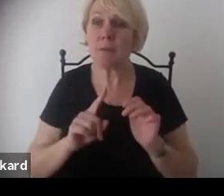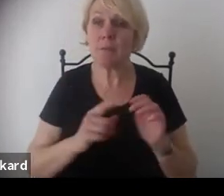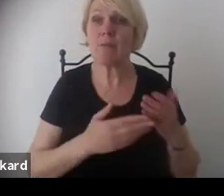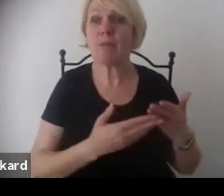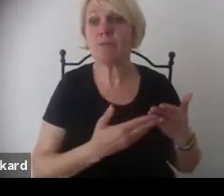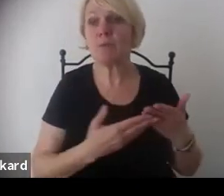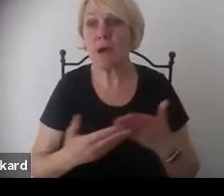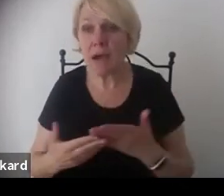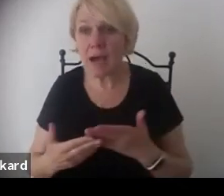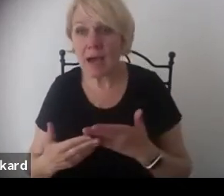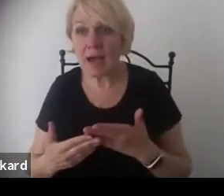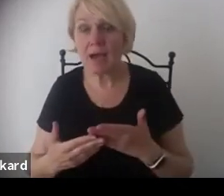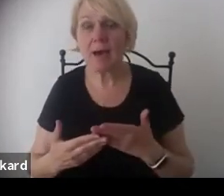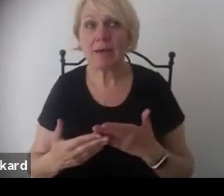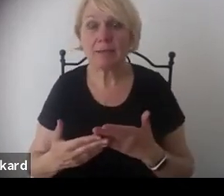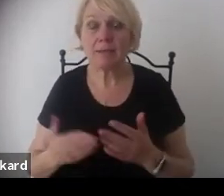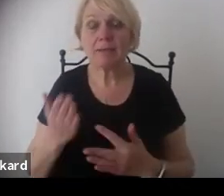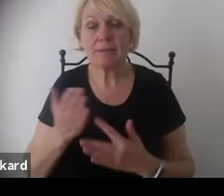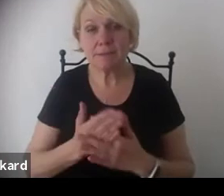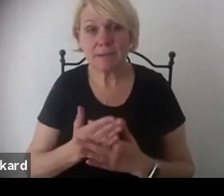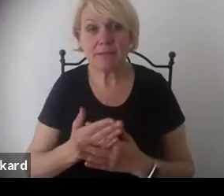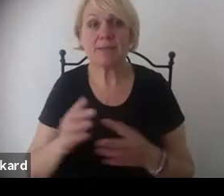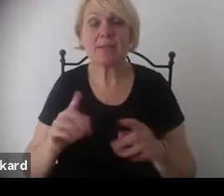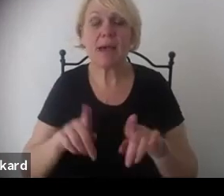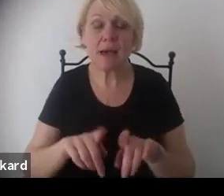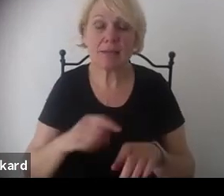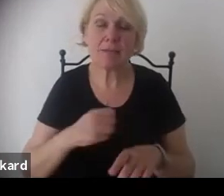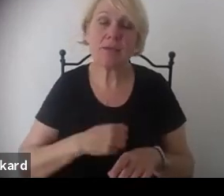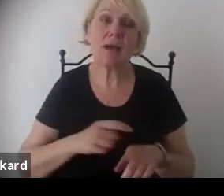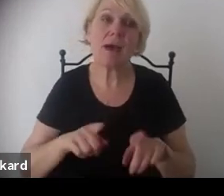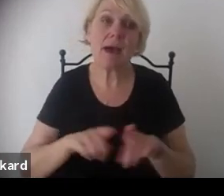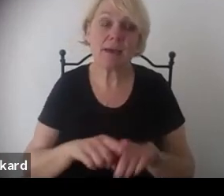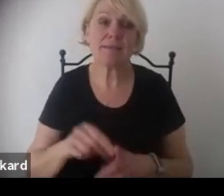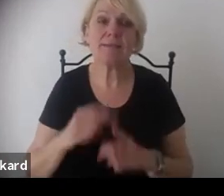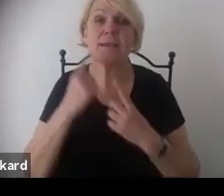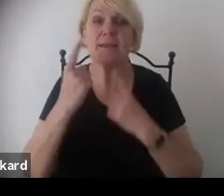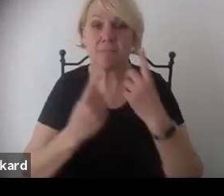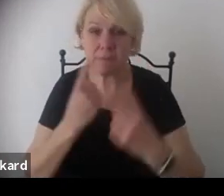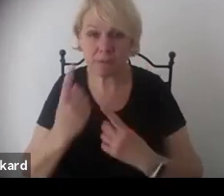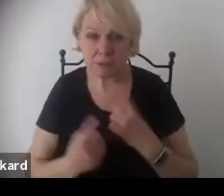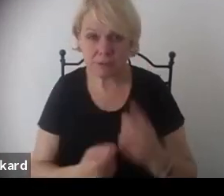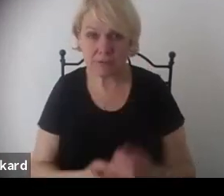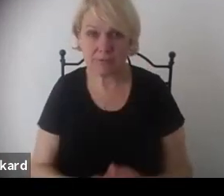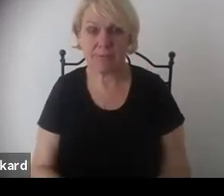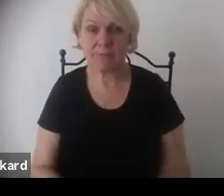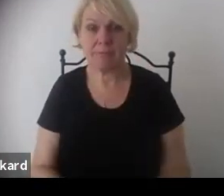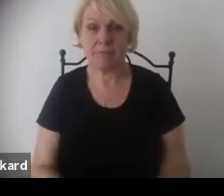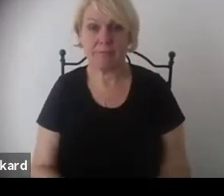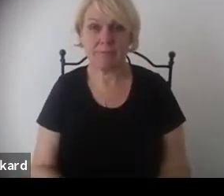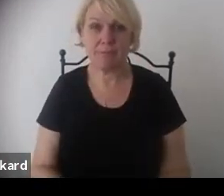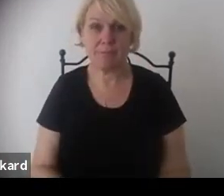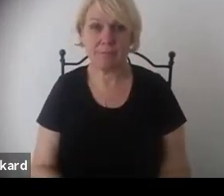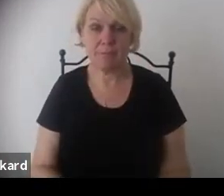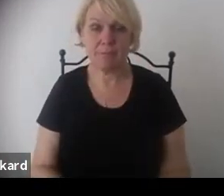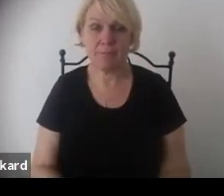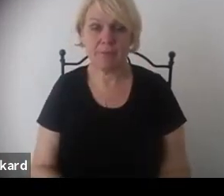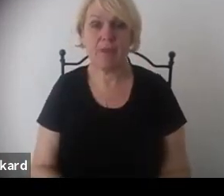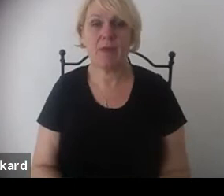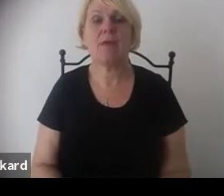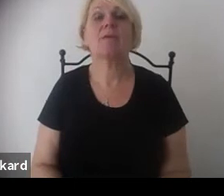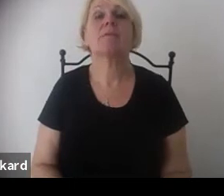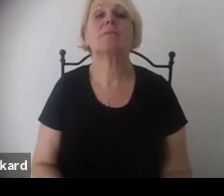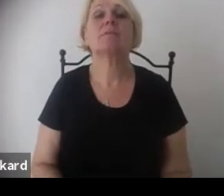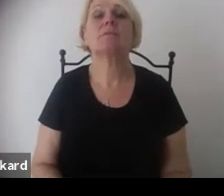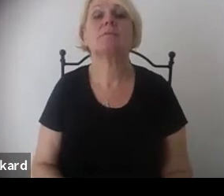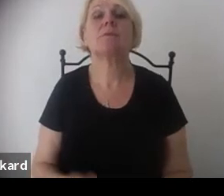information about our services in our website. There is a lot of information that we pull out from the Public Health England and